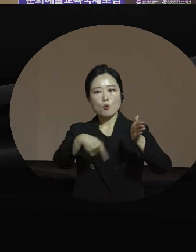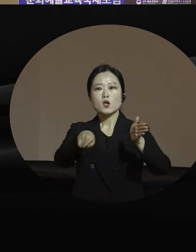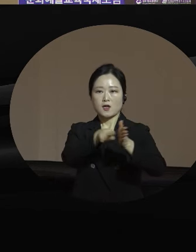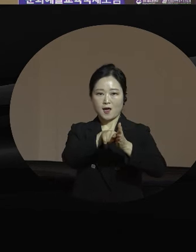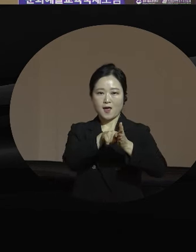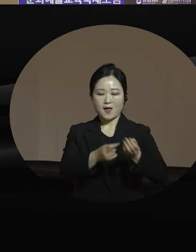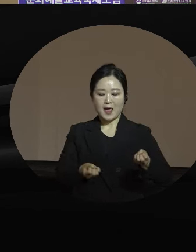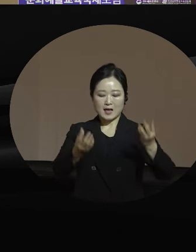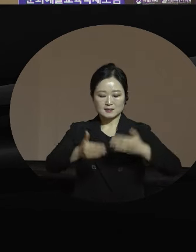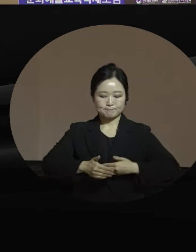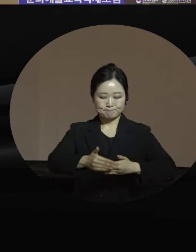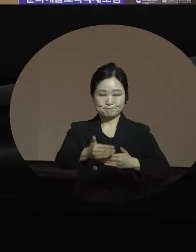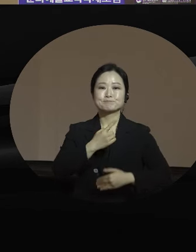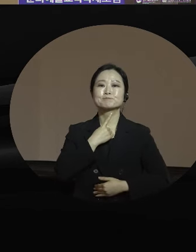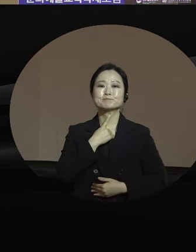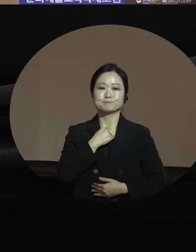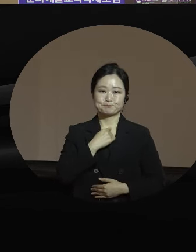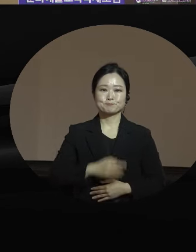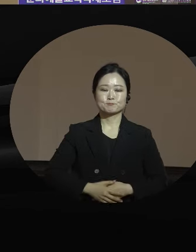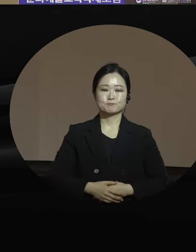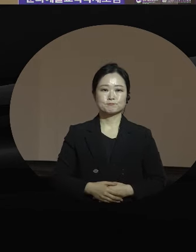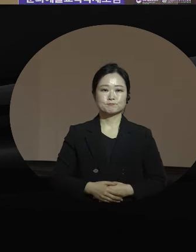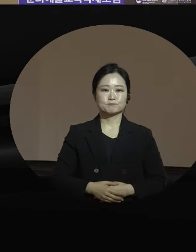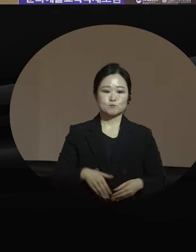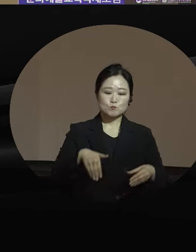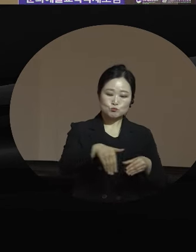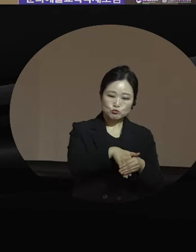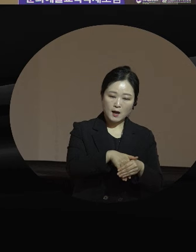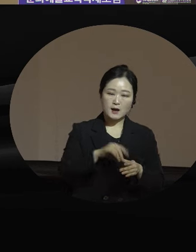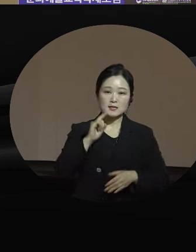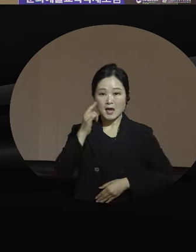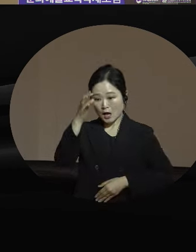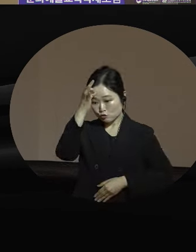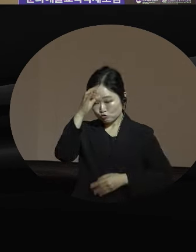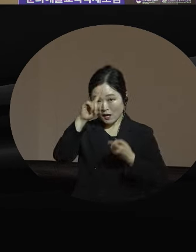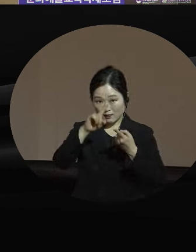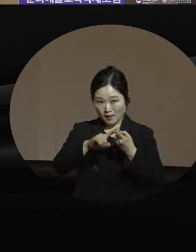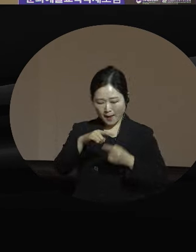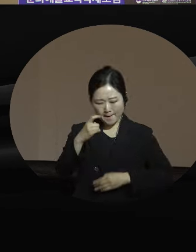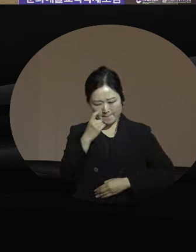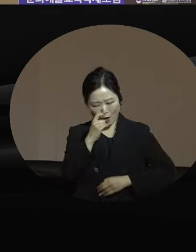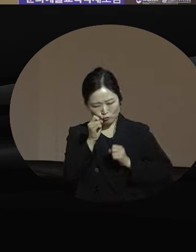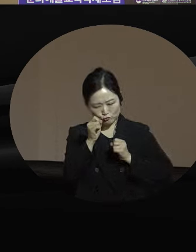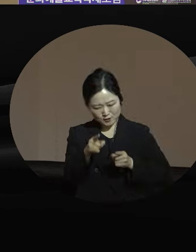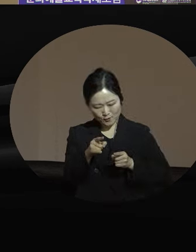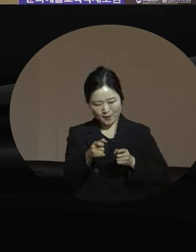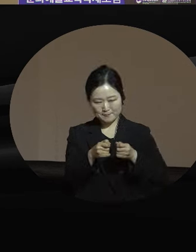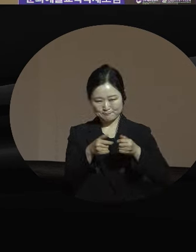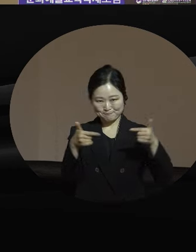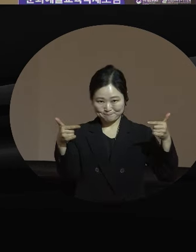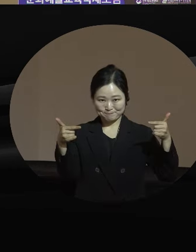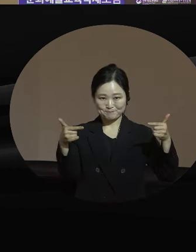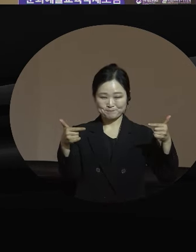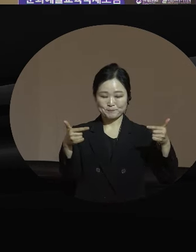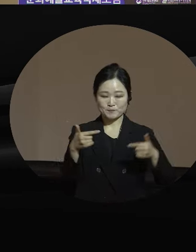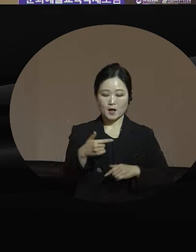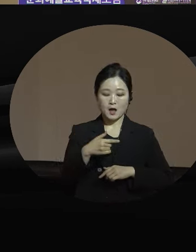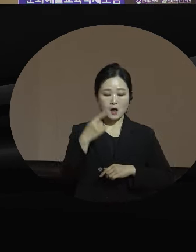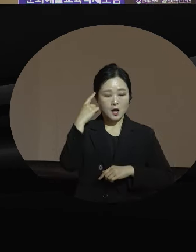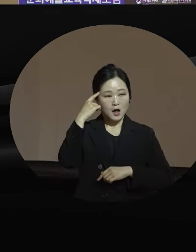services. The results of the experiment was reflected in law on support of creative